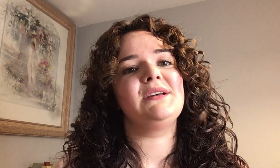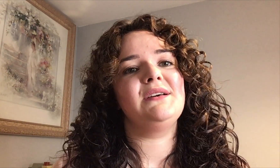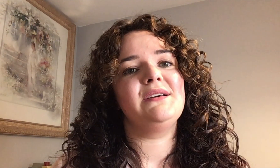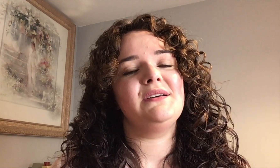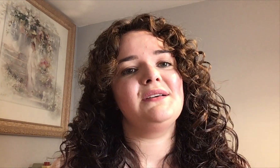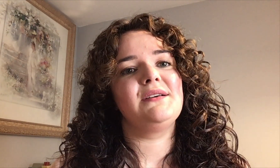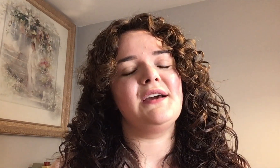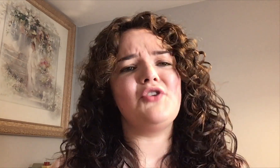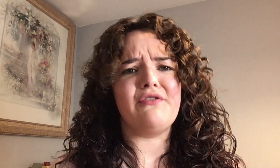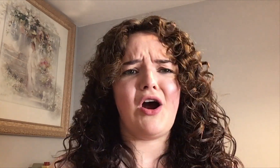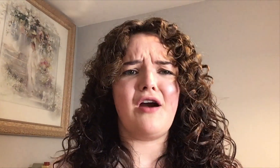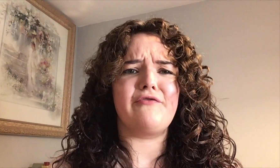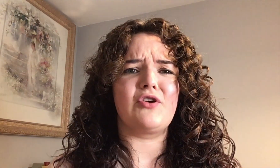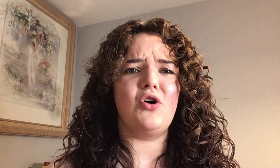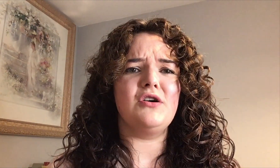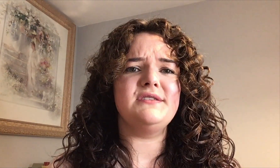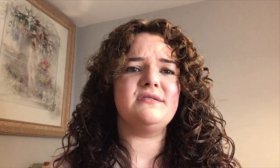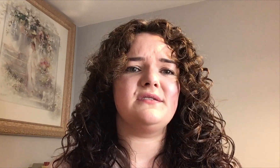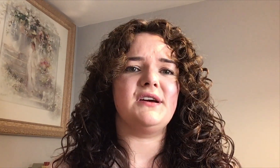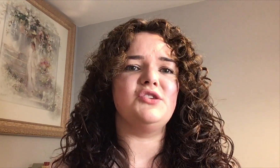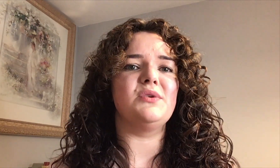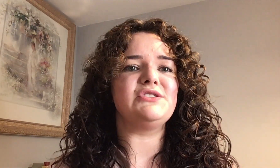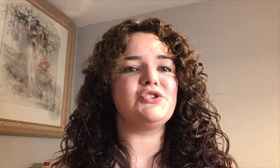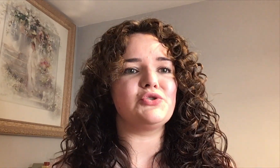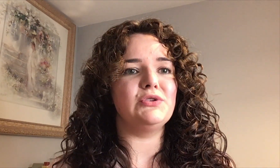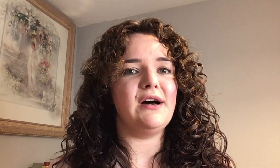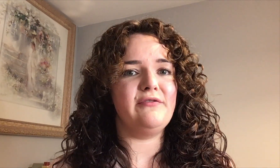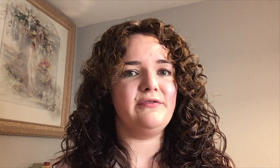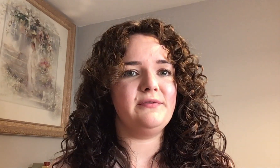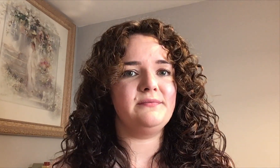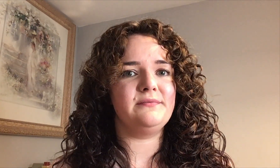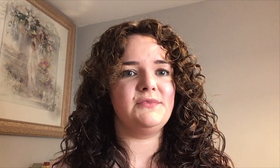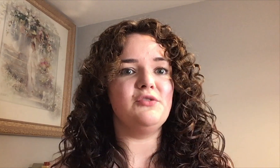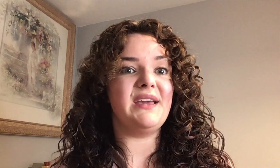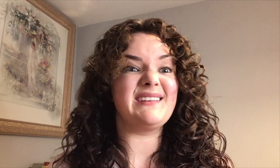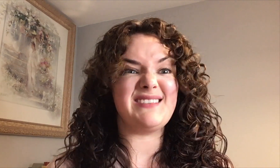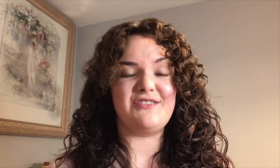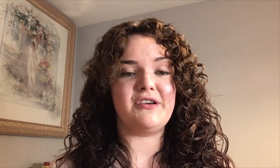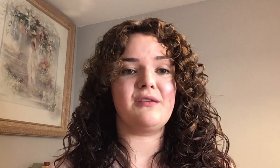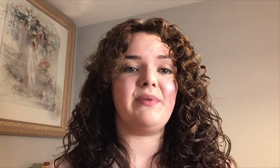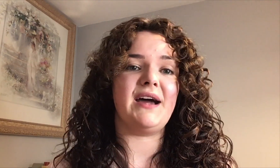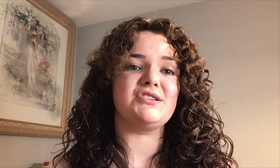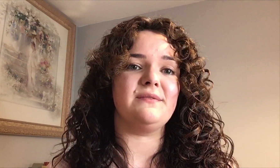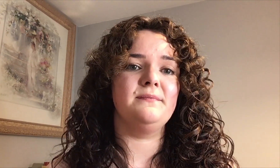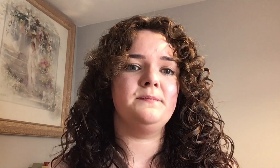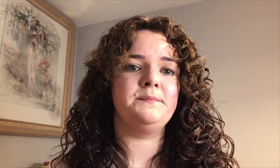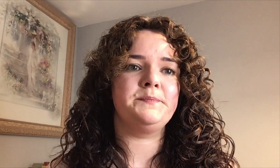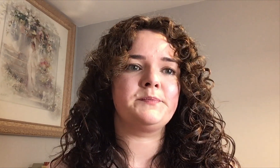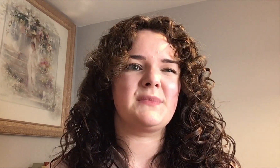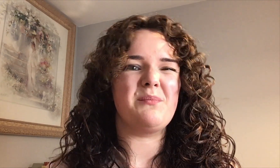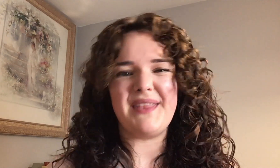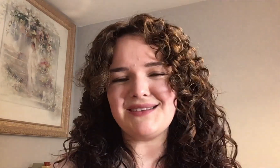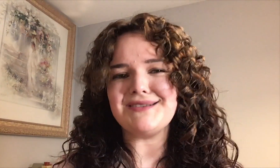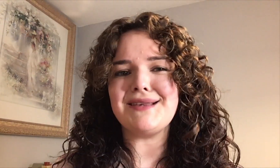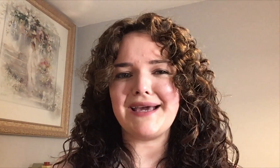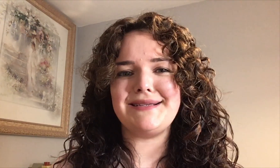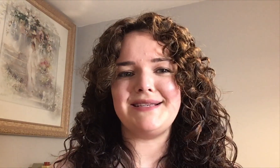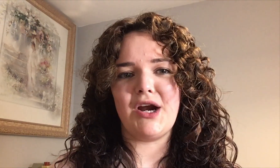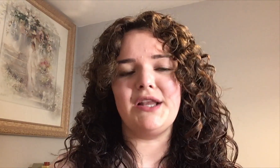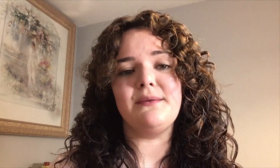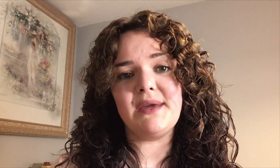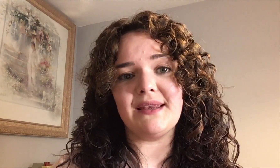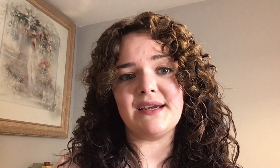part of the heart. If you have a heart for God and you want to show love, you may consider it compassion, but that